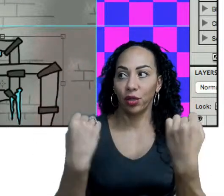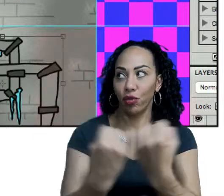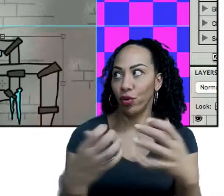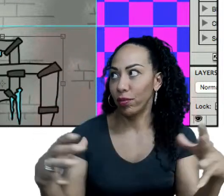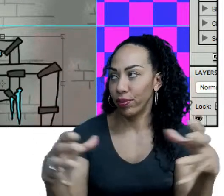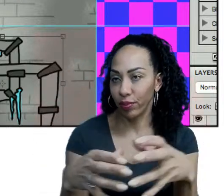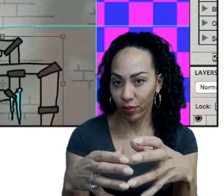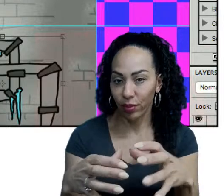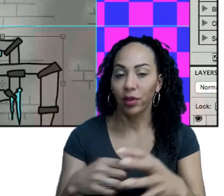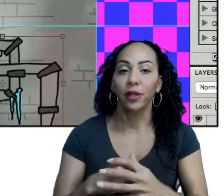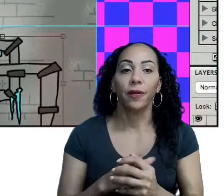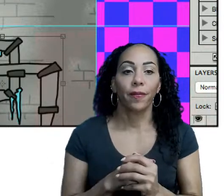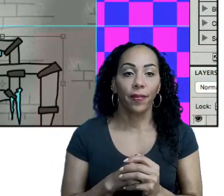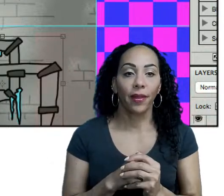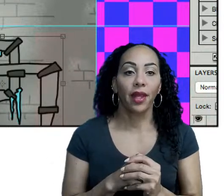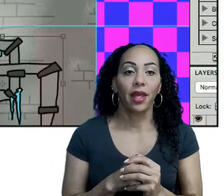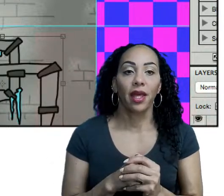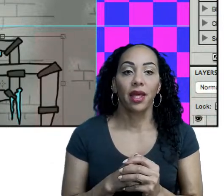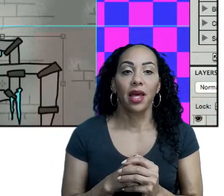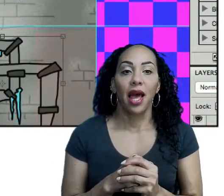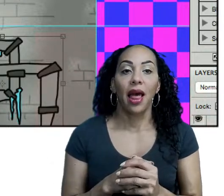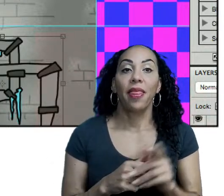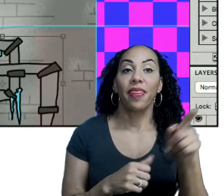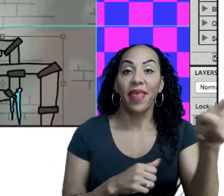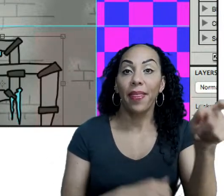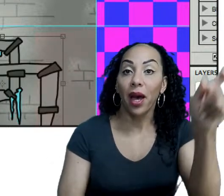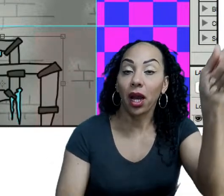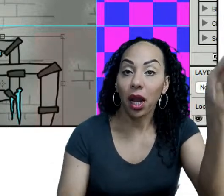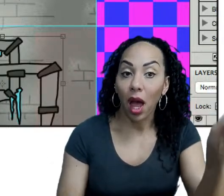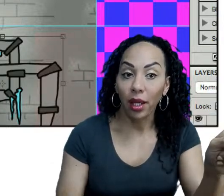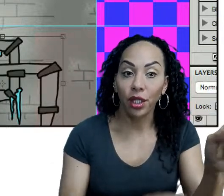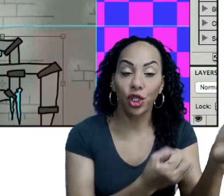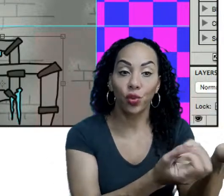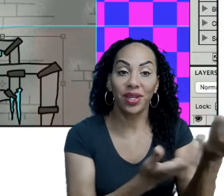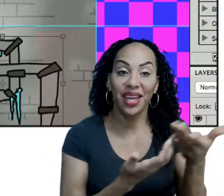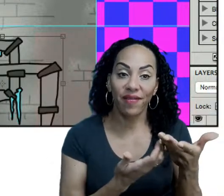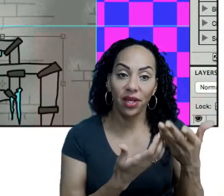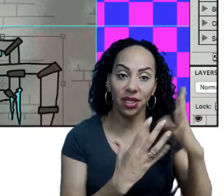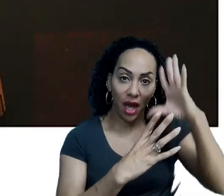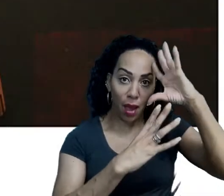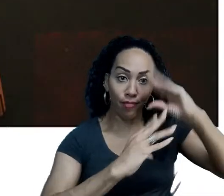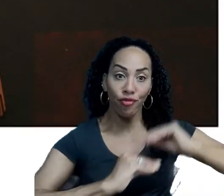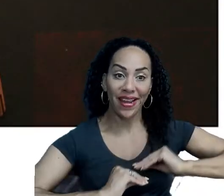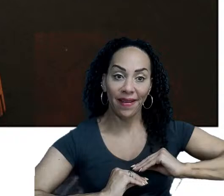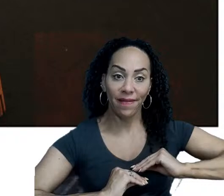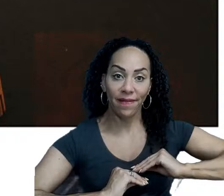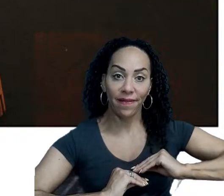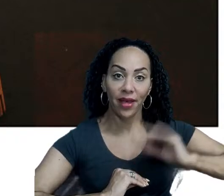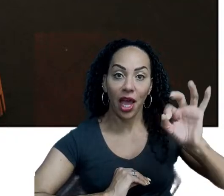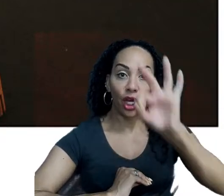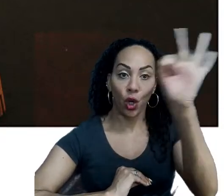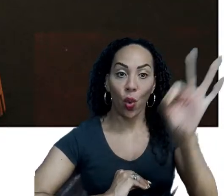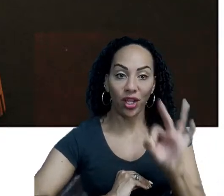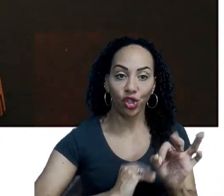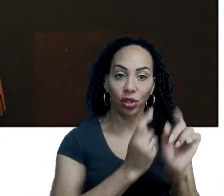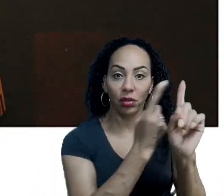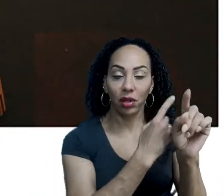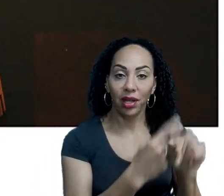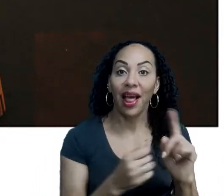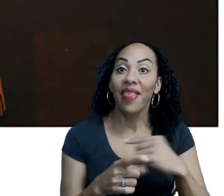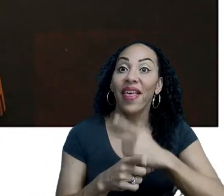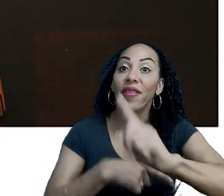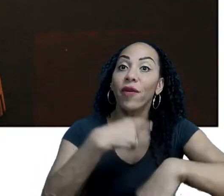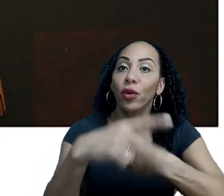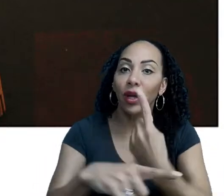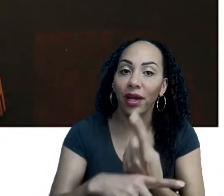be a client that would give us a brief and a question that we had to answer. So the next year we had this. This is